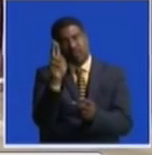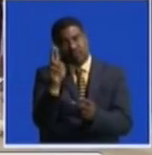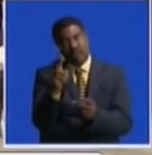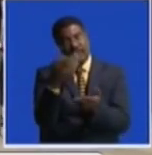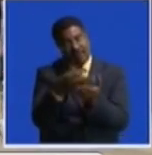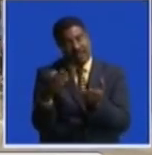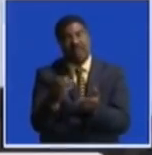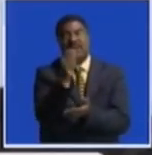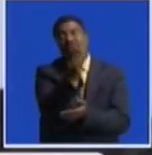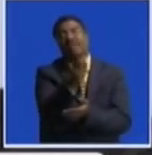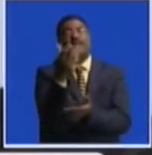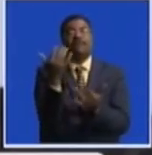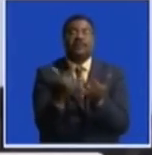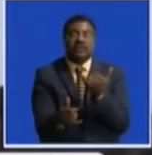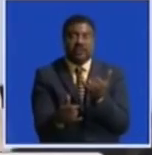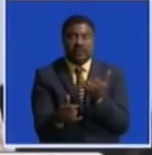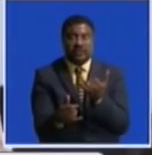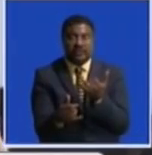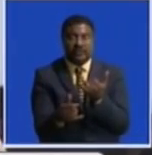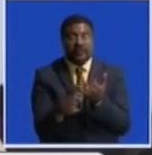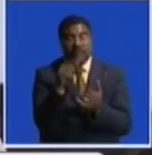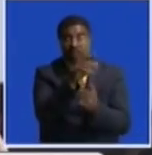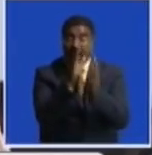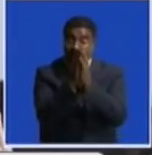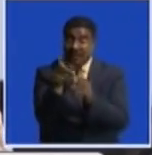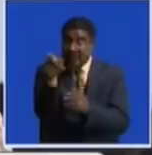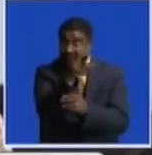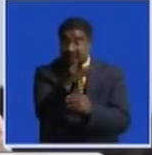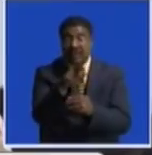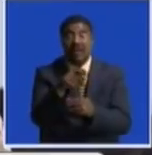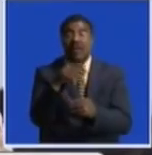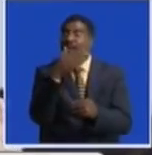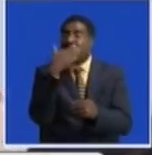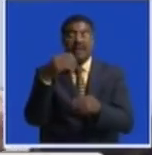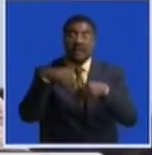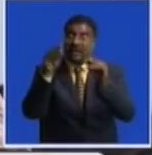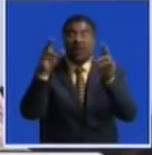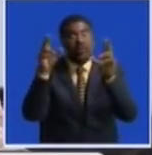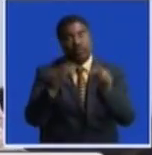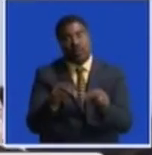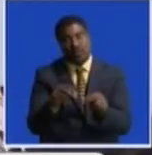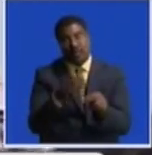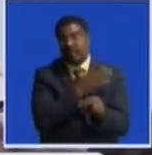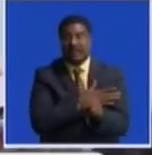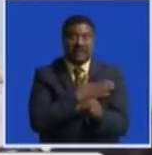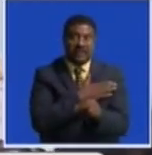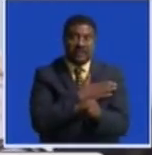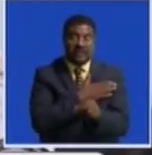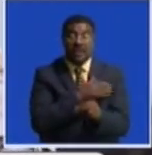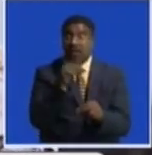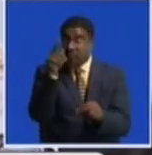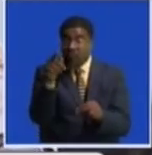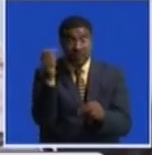Leonard Ngoma urged the recipients not to sell the farming inputs. So I'm very sure you will not